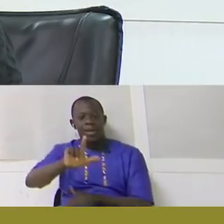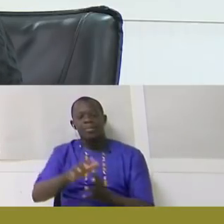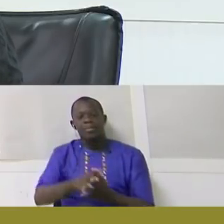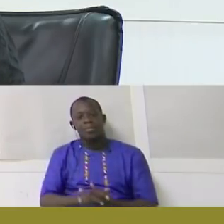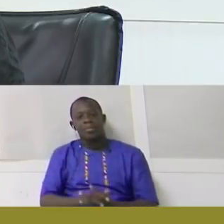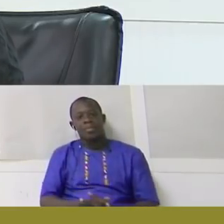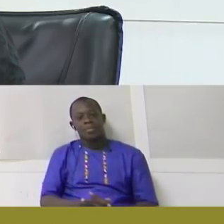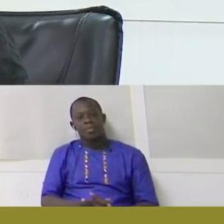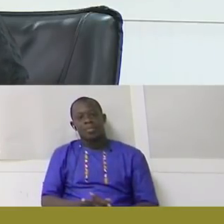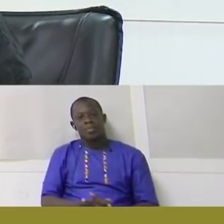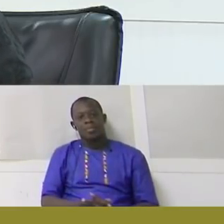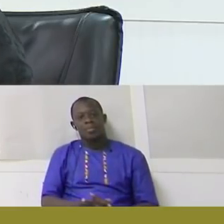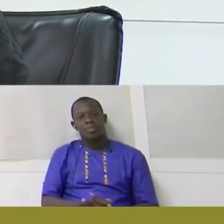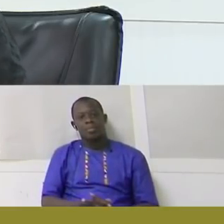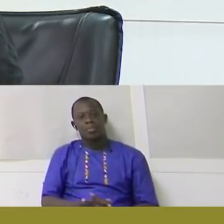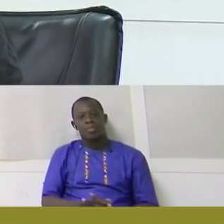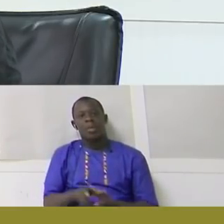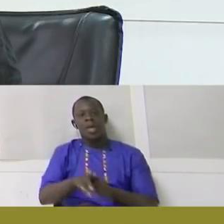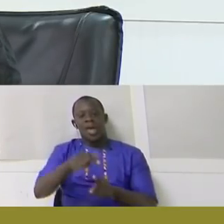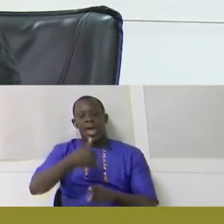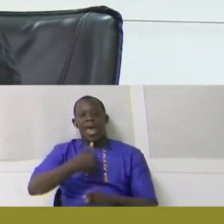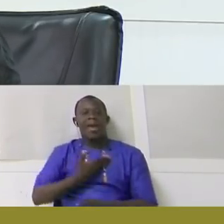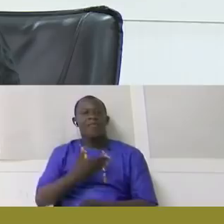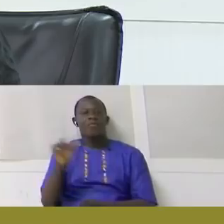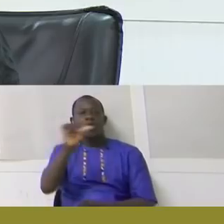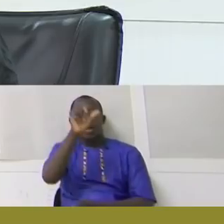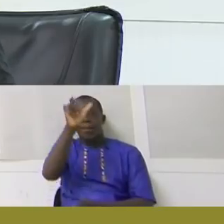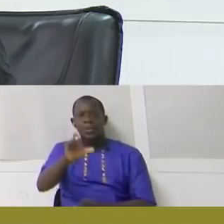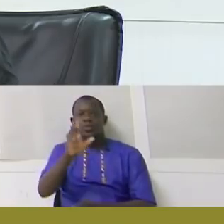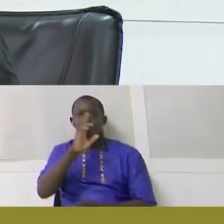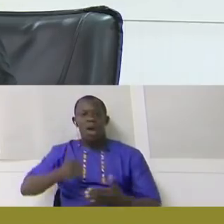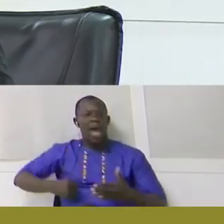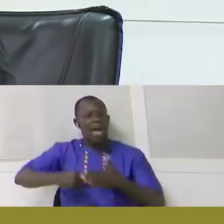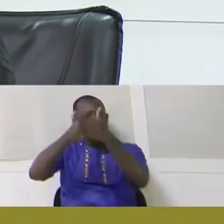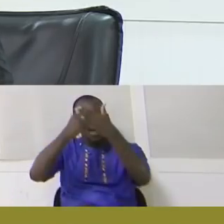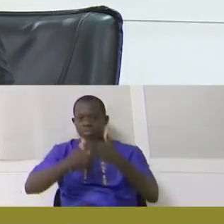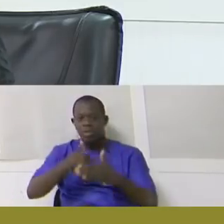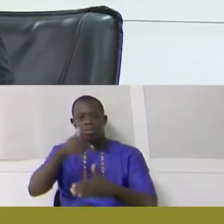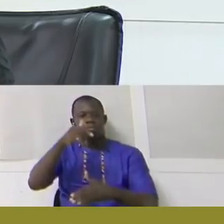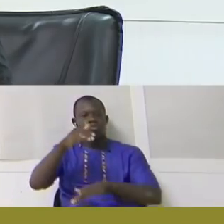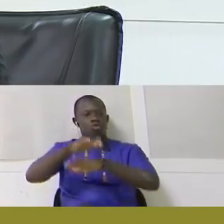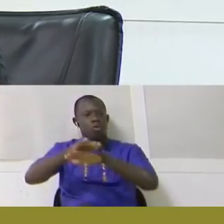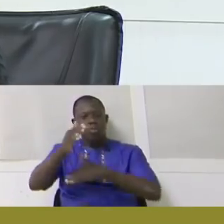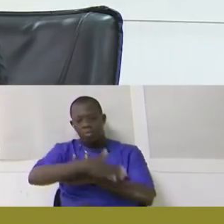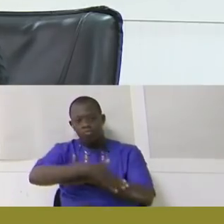in April. Ma am kuma attack si suma bunti kir. Someone attacked me in my house.